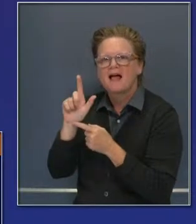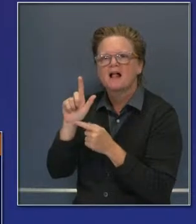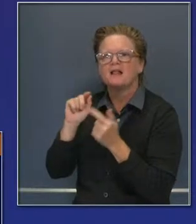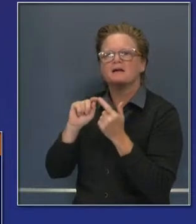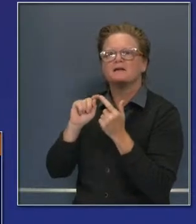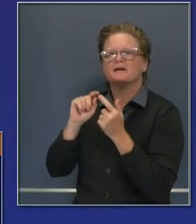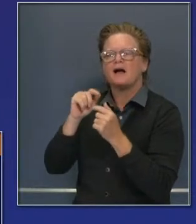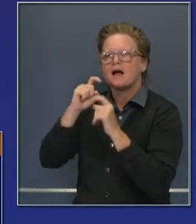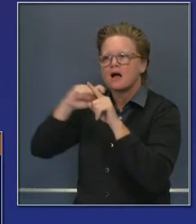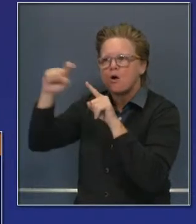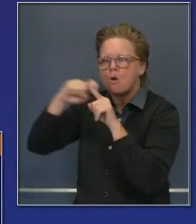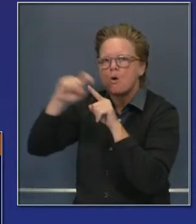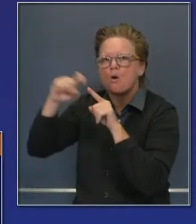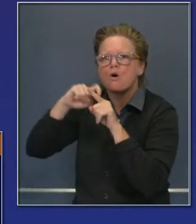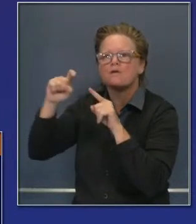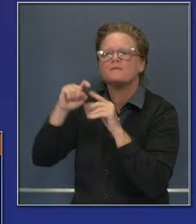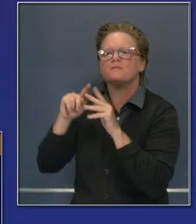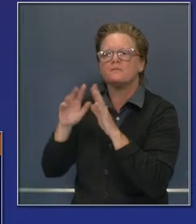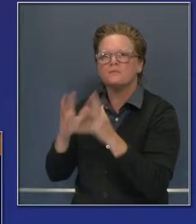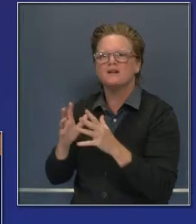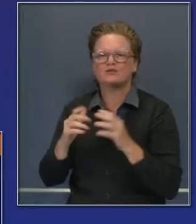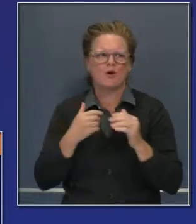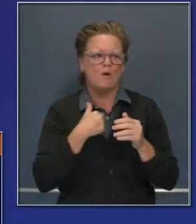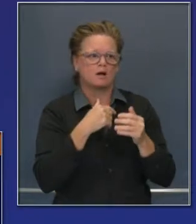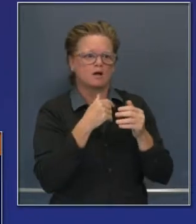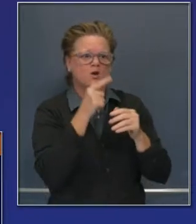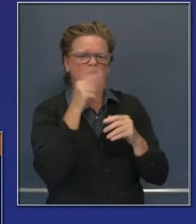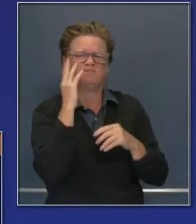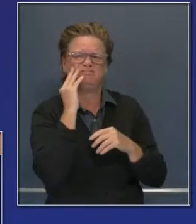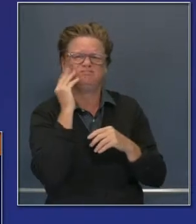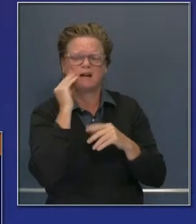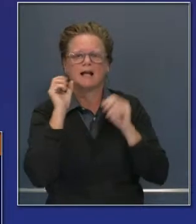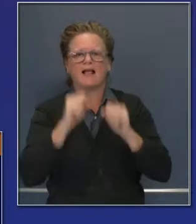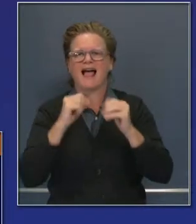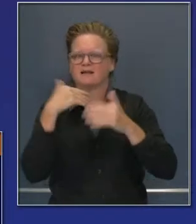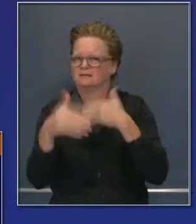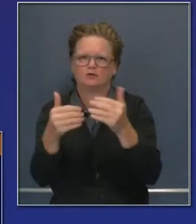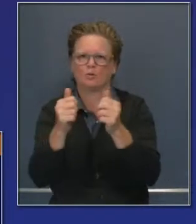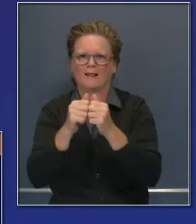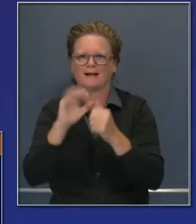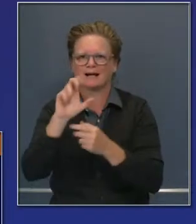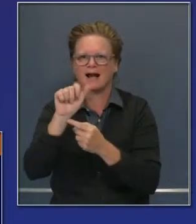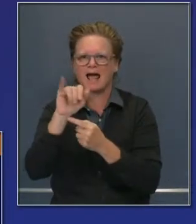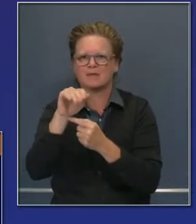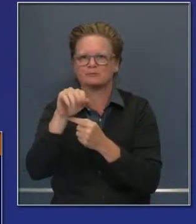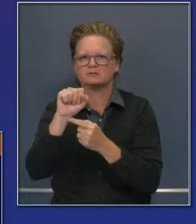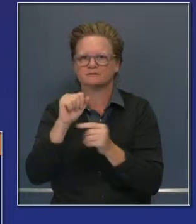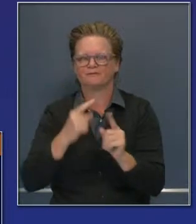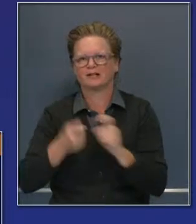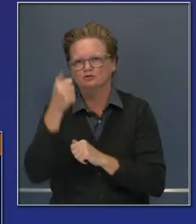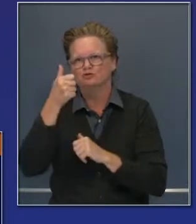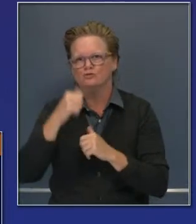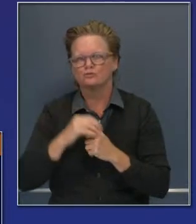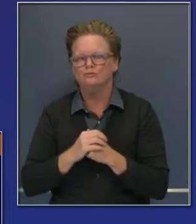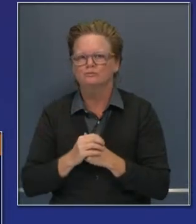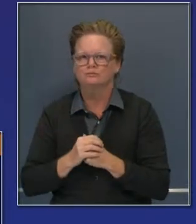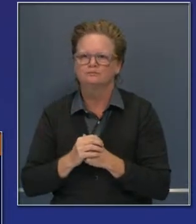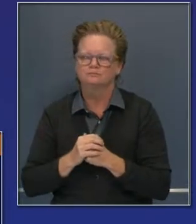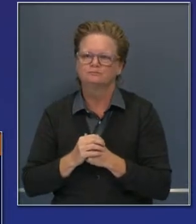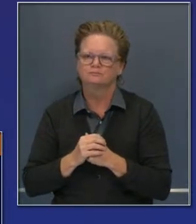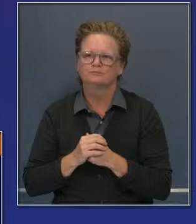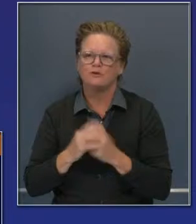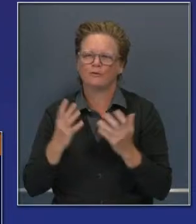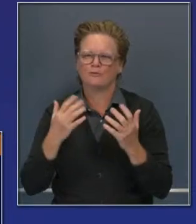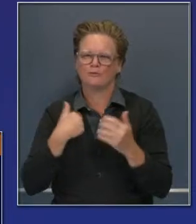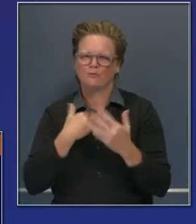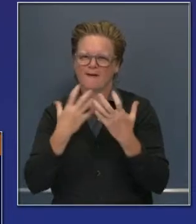email backlogs and mail backlogs and aggressing more aggressive strategy on outbound call effort, not just reacting, but